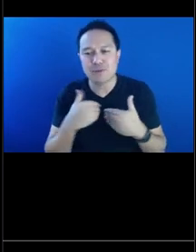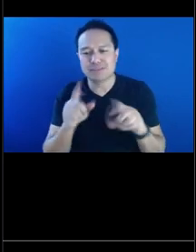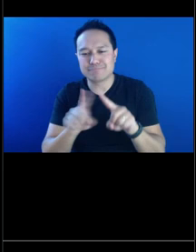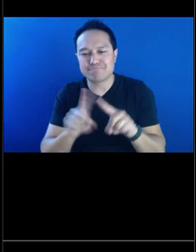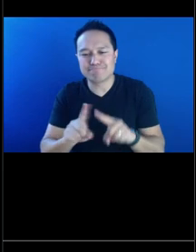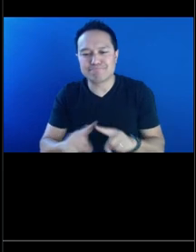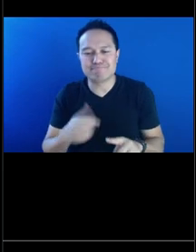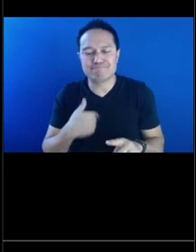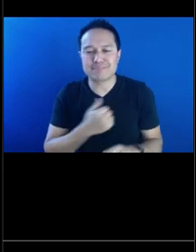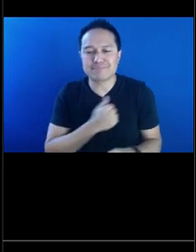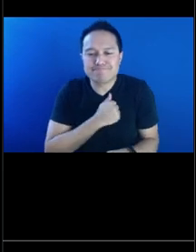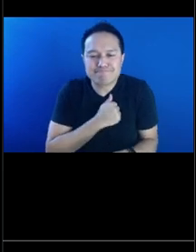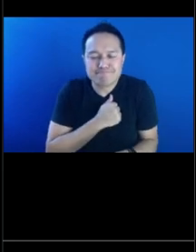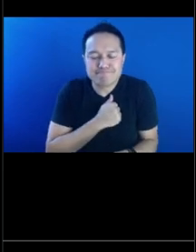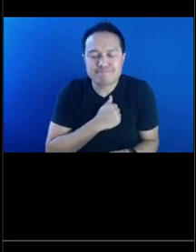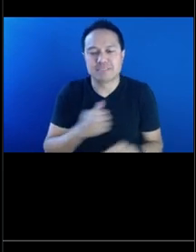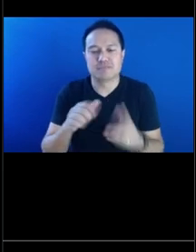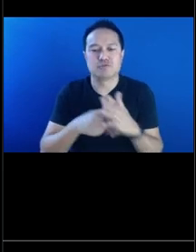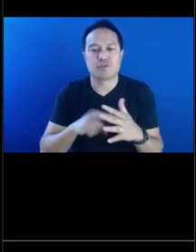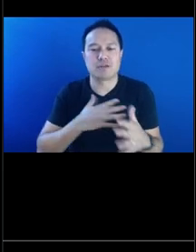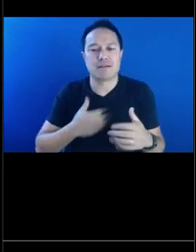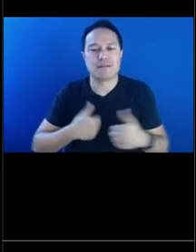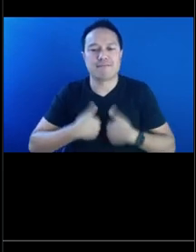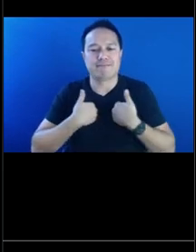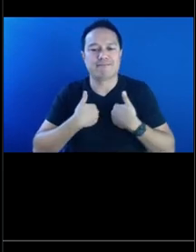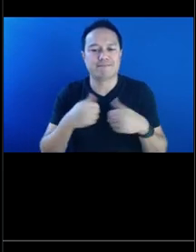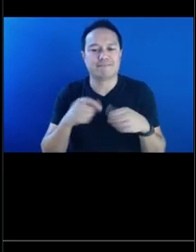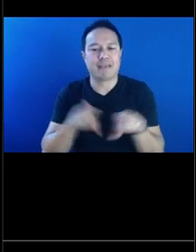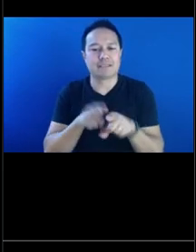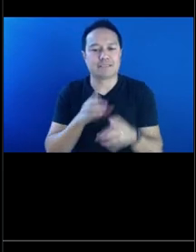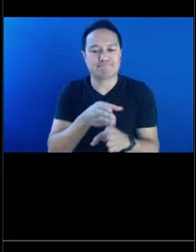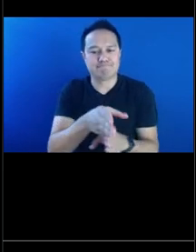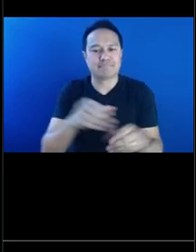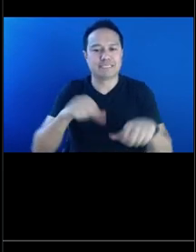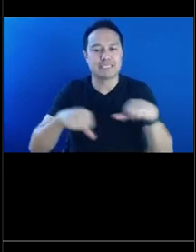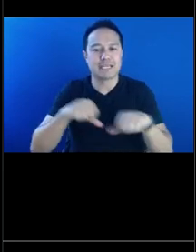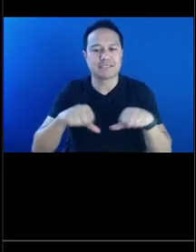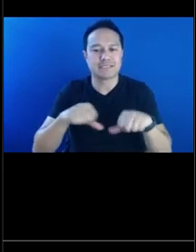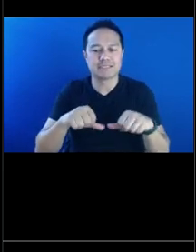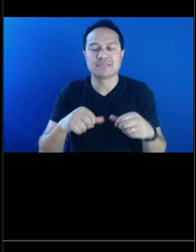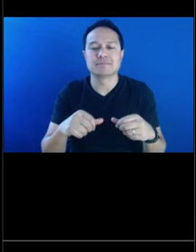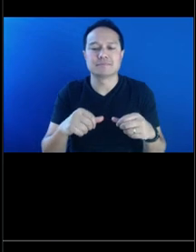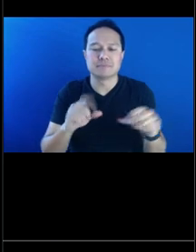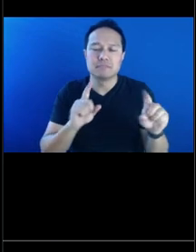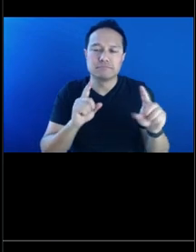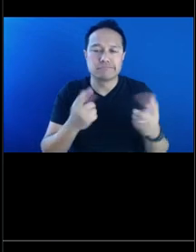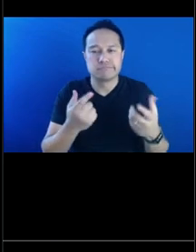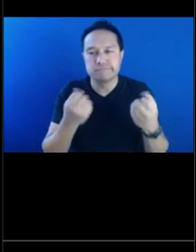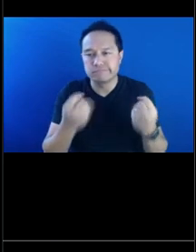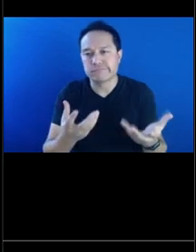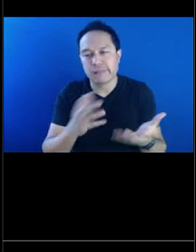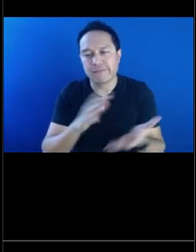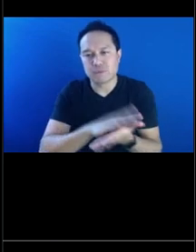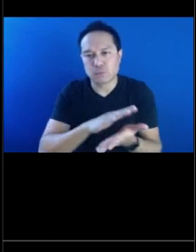started my life as a scientist. And of course, I went to lots and lots of school. I went to college